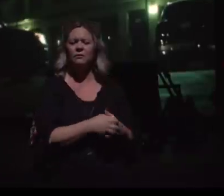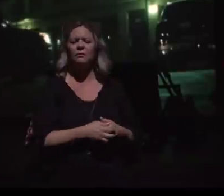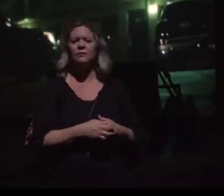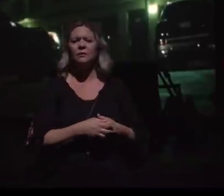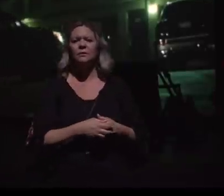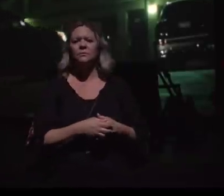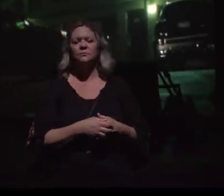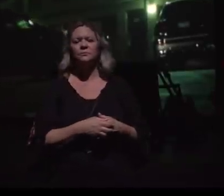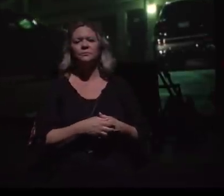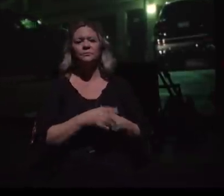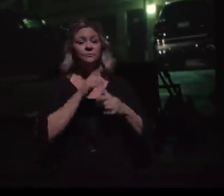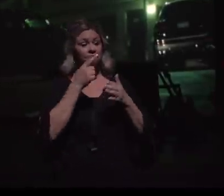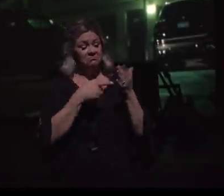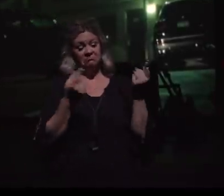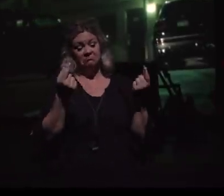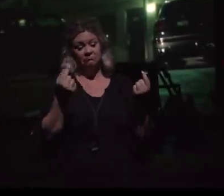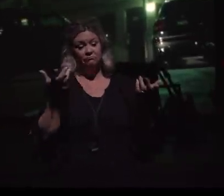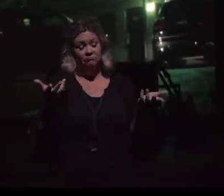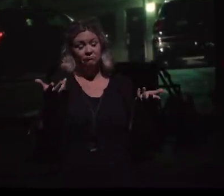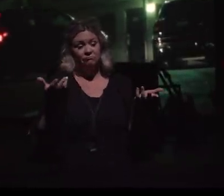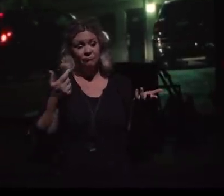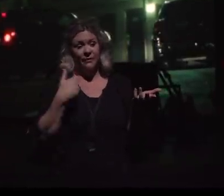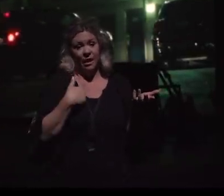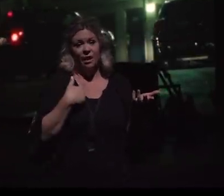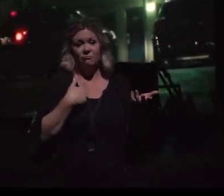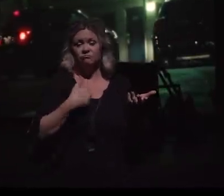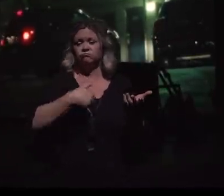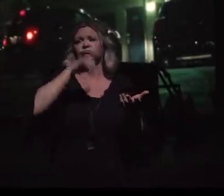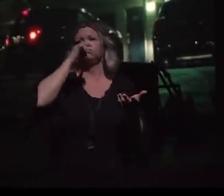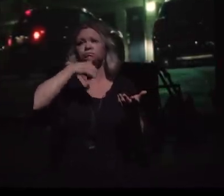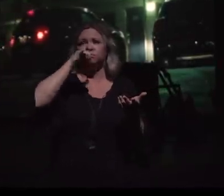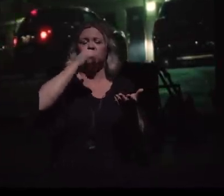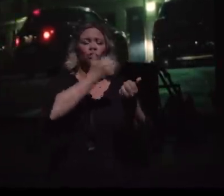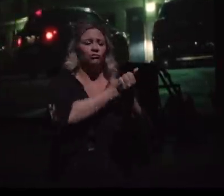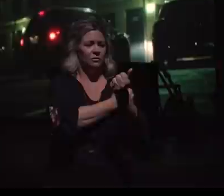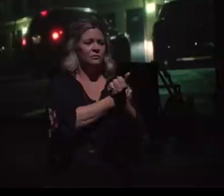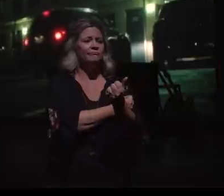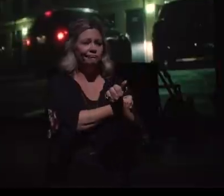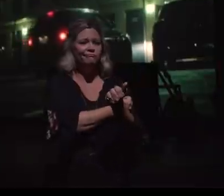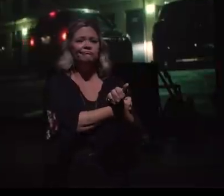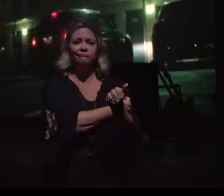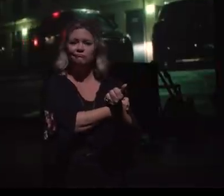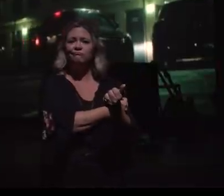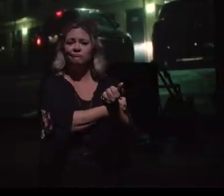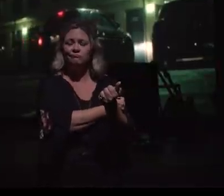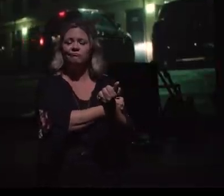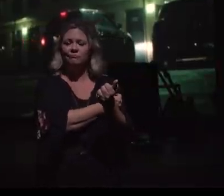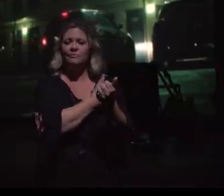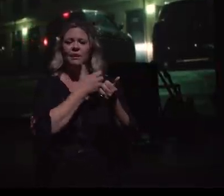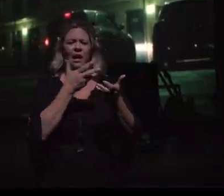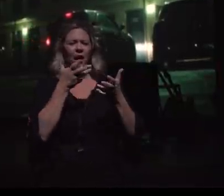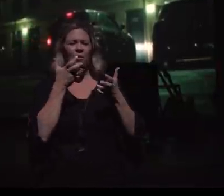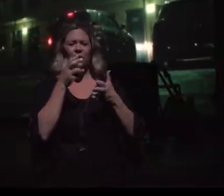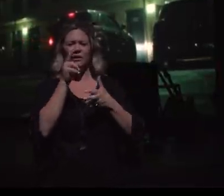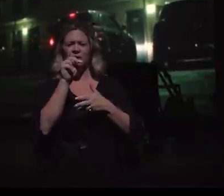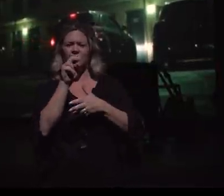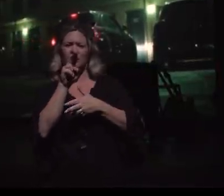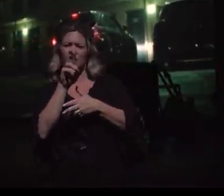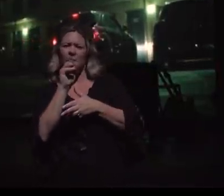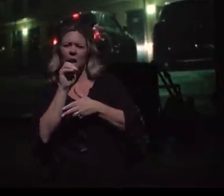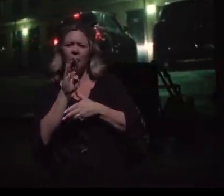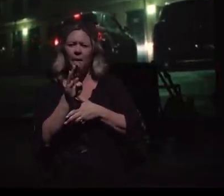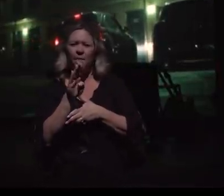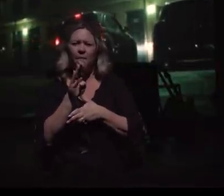So what I did is I turned to heavy alcohol and drugs. I wanted to kind of numb